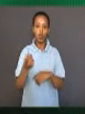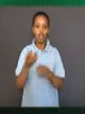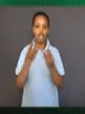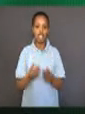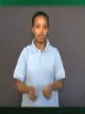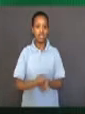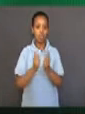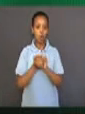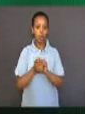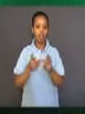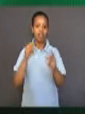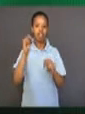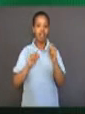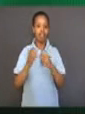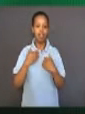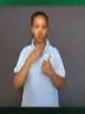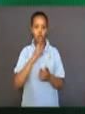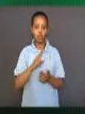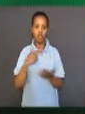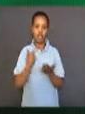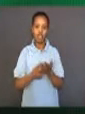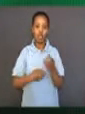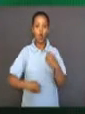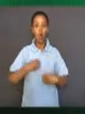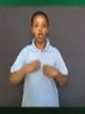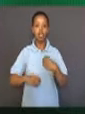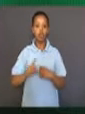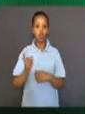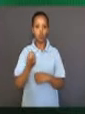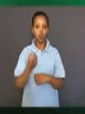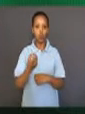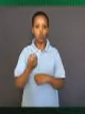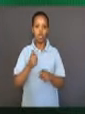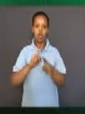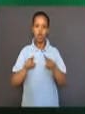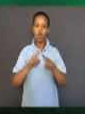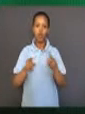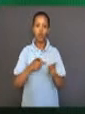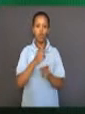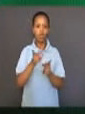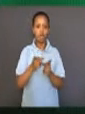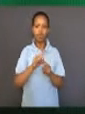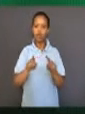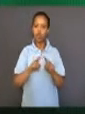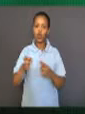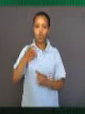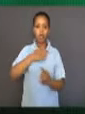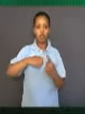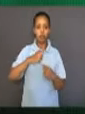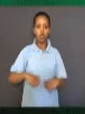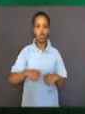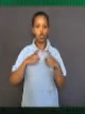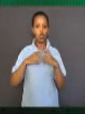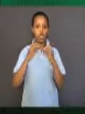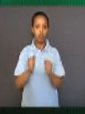They are organisms which can live in diverse environments and get